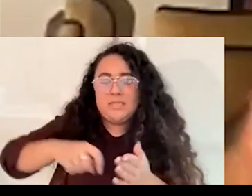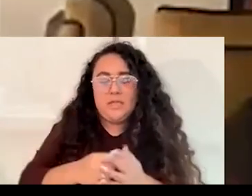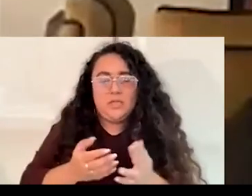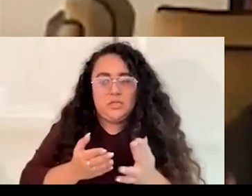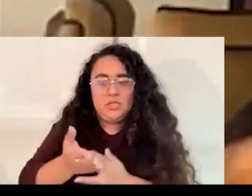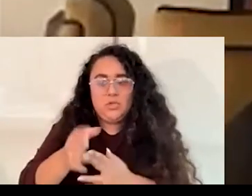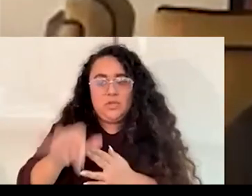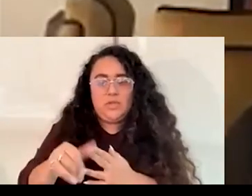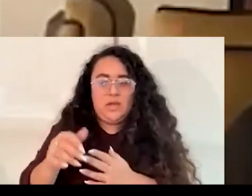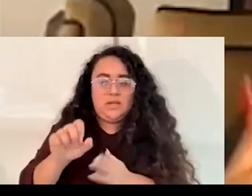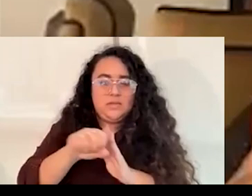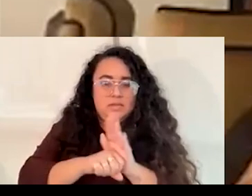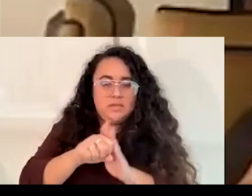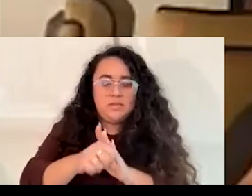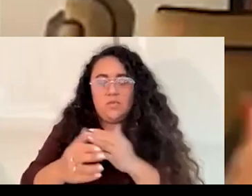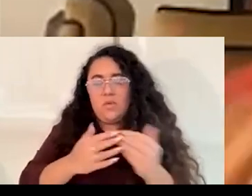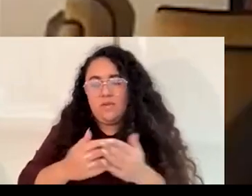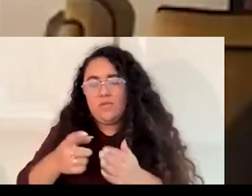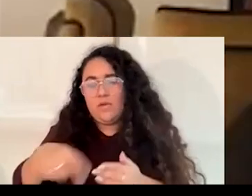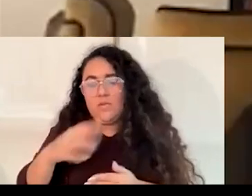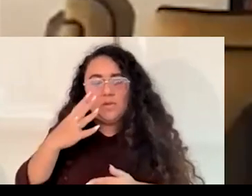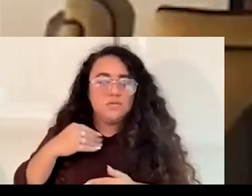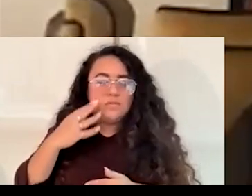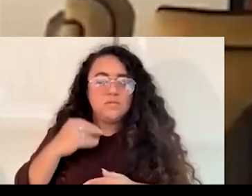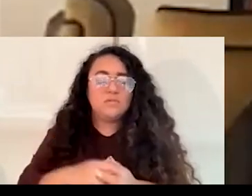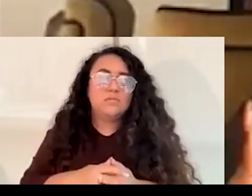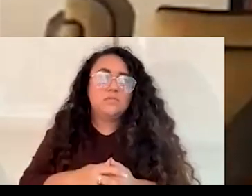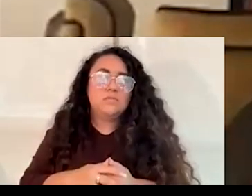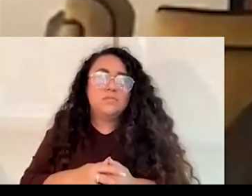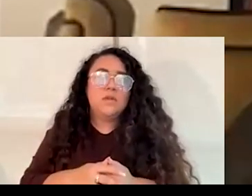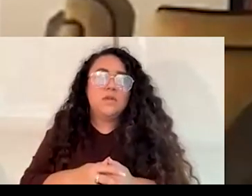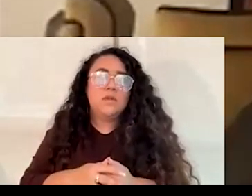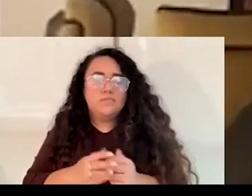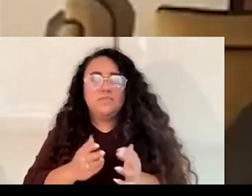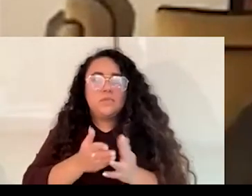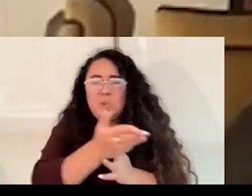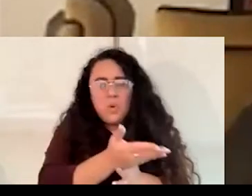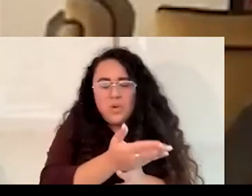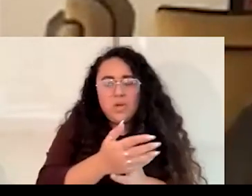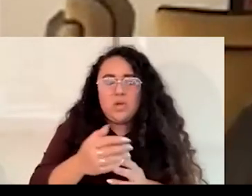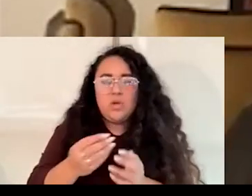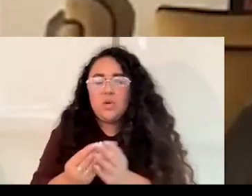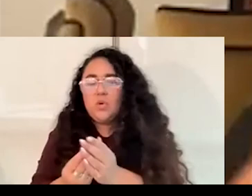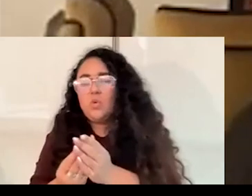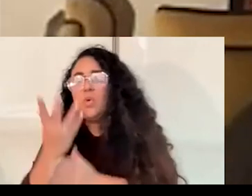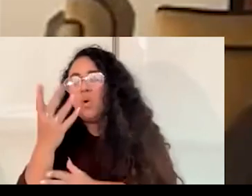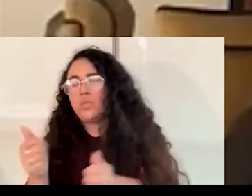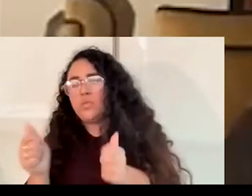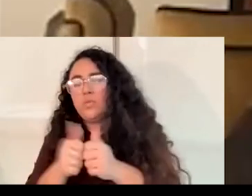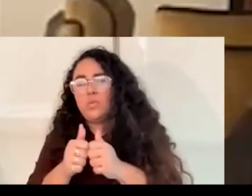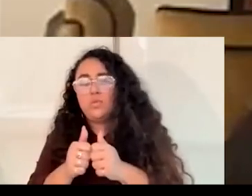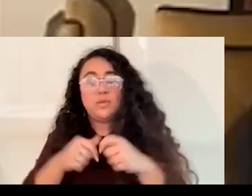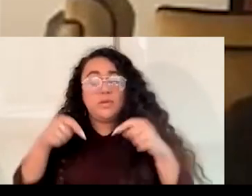that season of what you were going through, or I like to say growing through. And so we have in